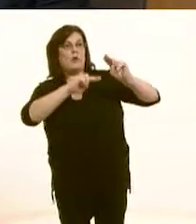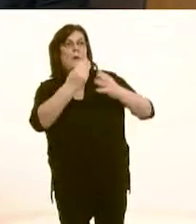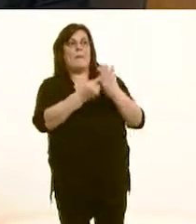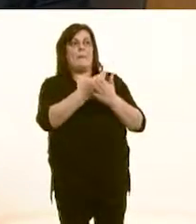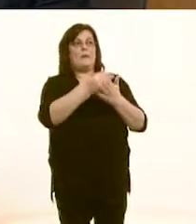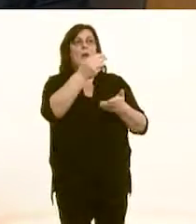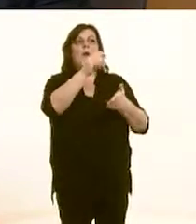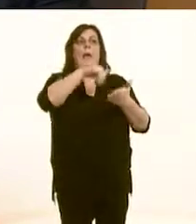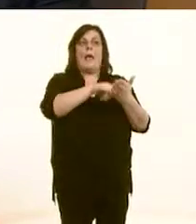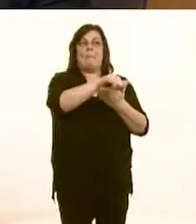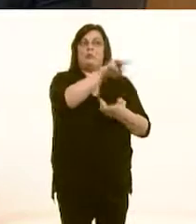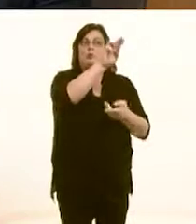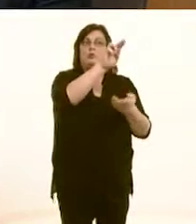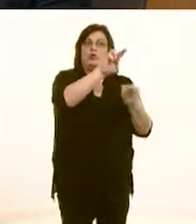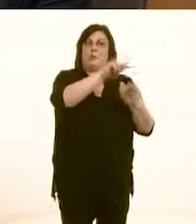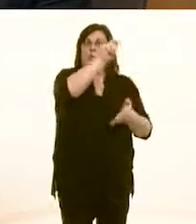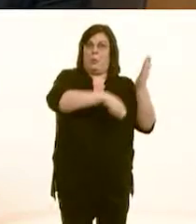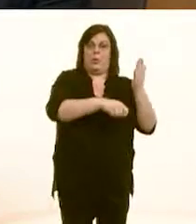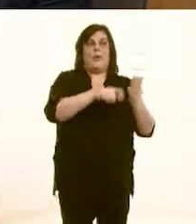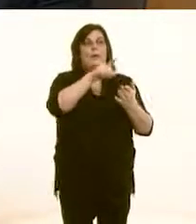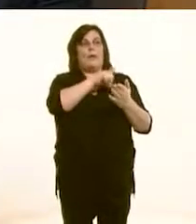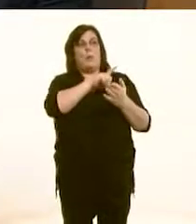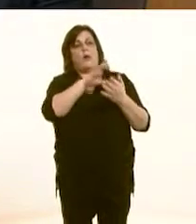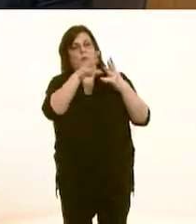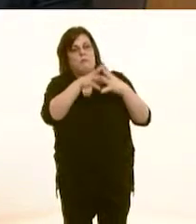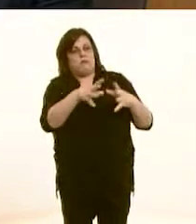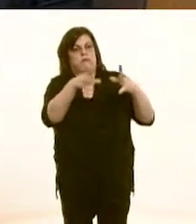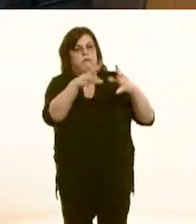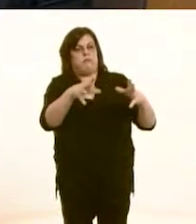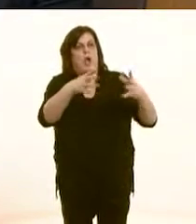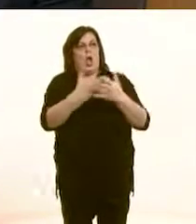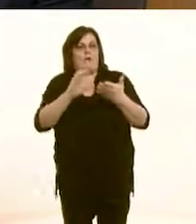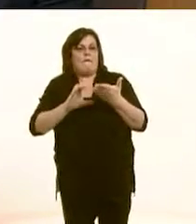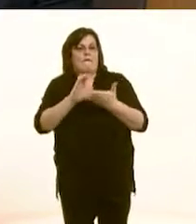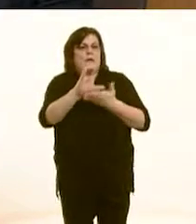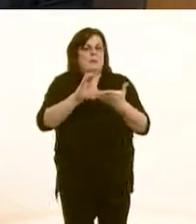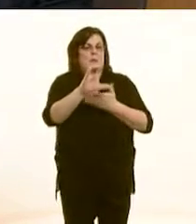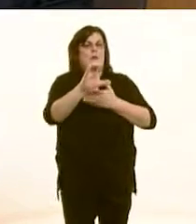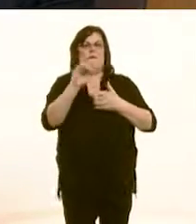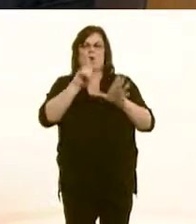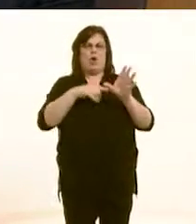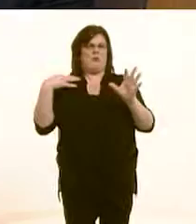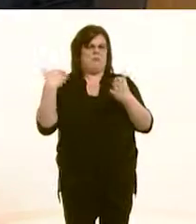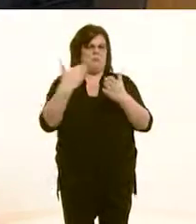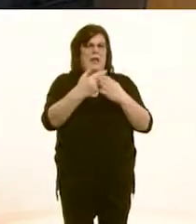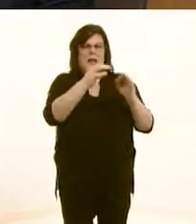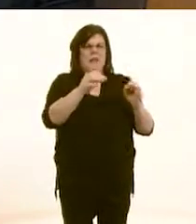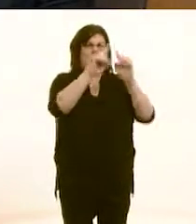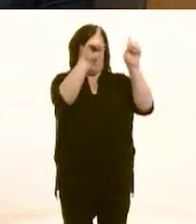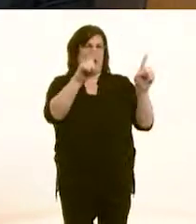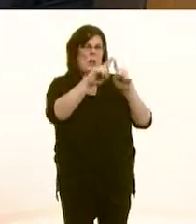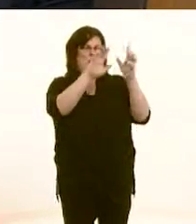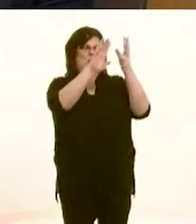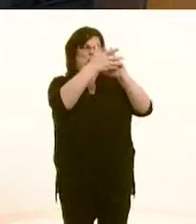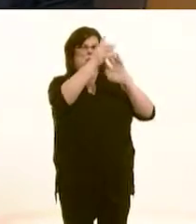why it is prospering. It's why it's having investment put into it. It had nothing for years. The infrastructure was crumbling. There were windows cracked.